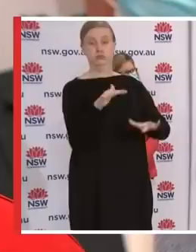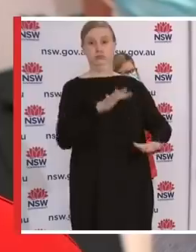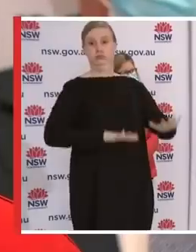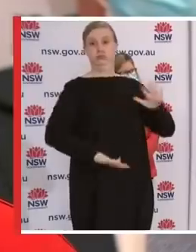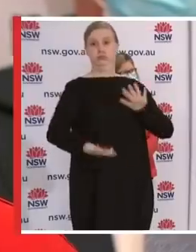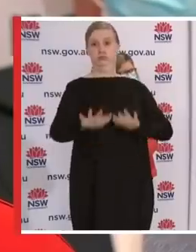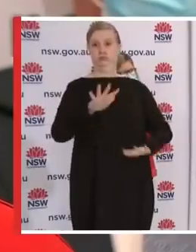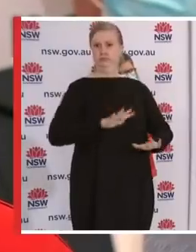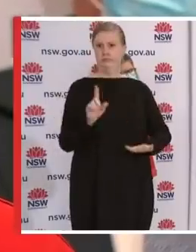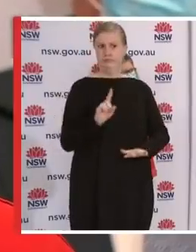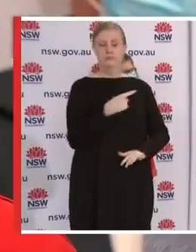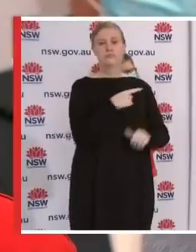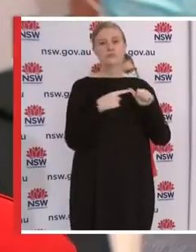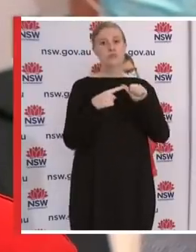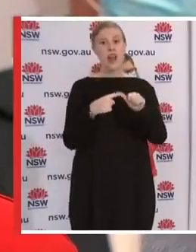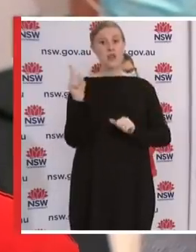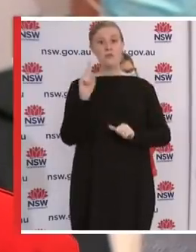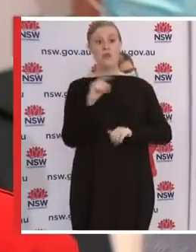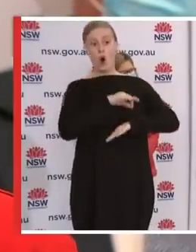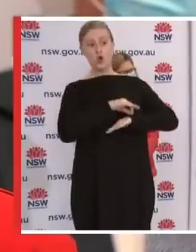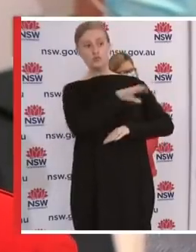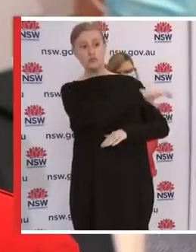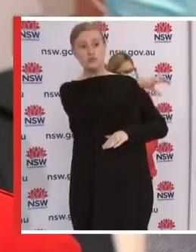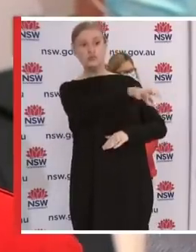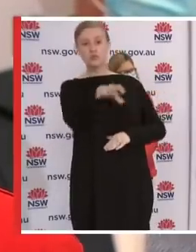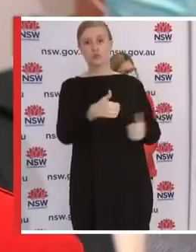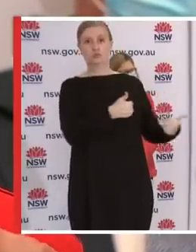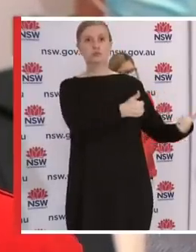well. Everyone is pulling together. There are